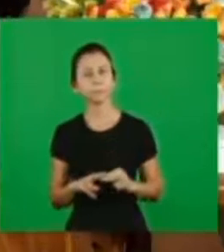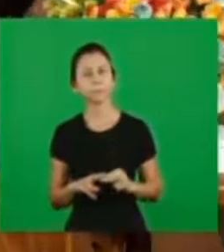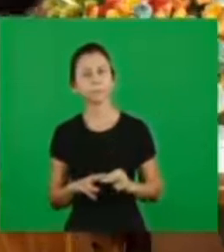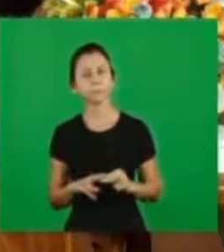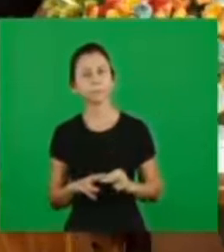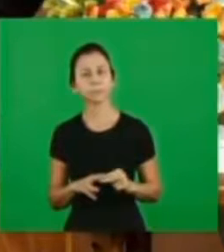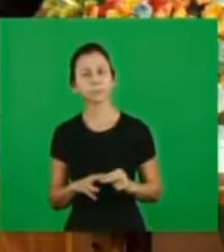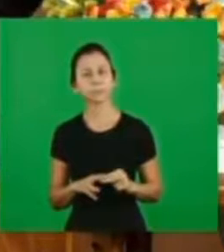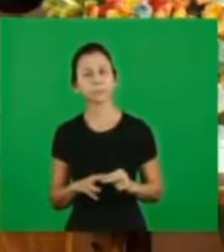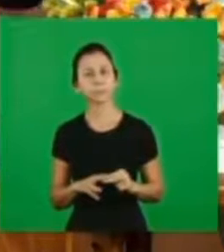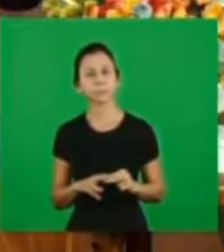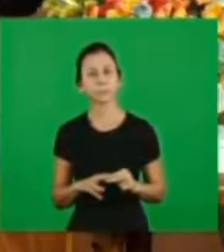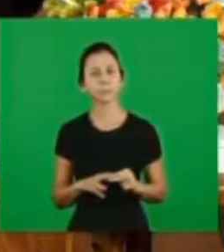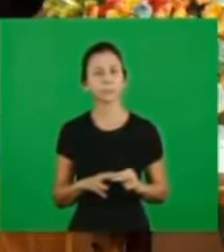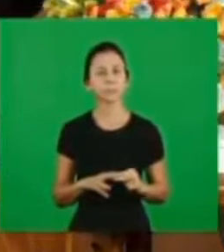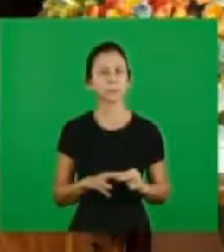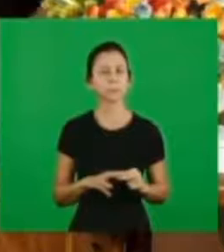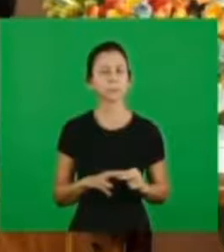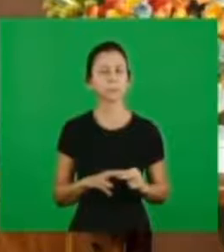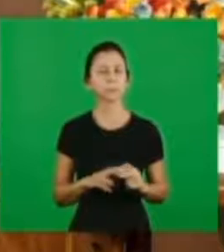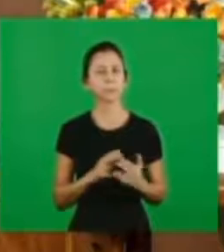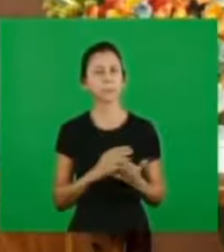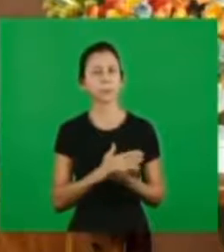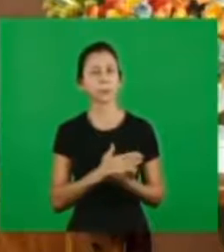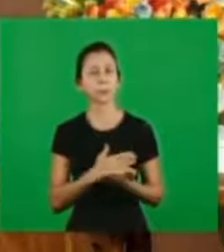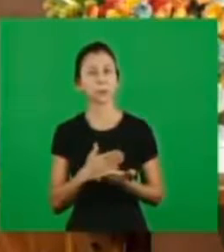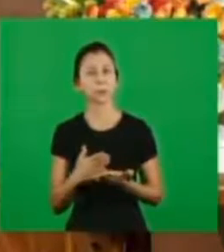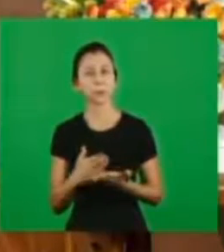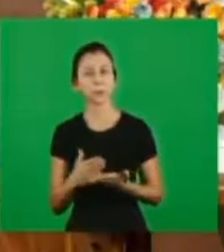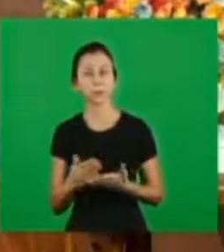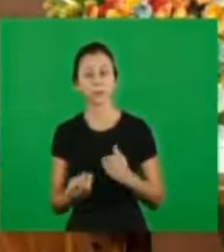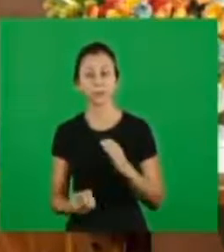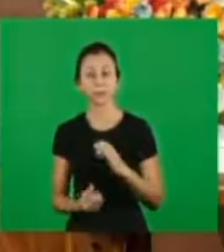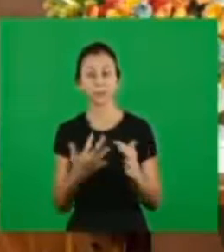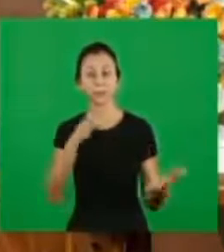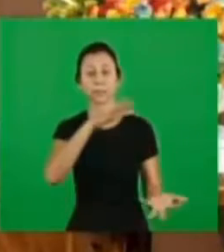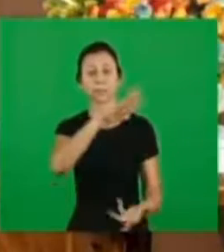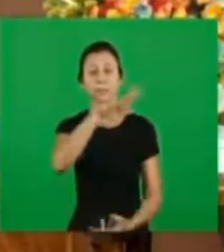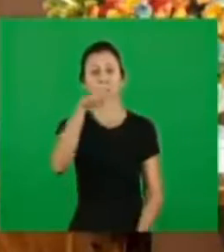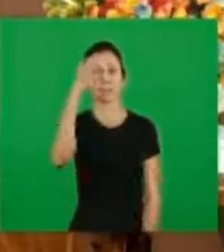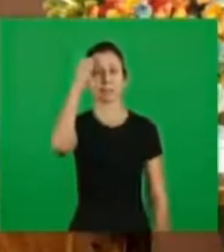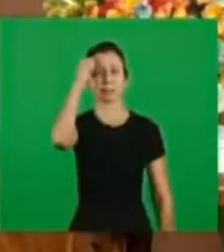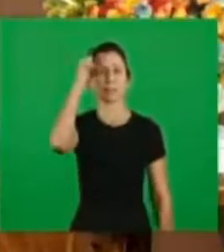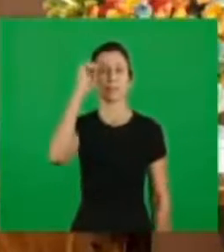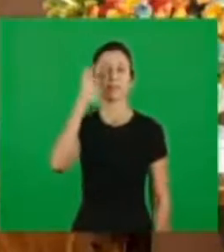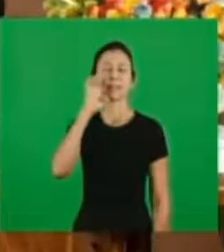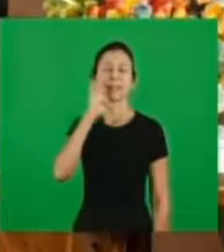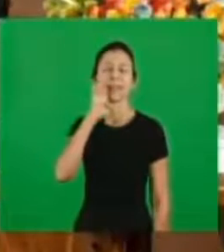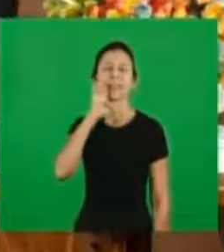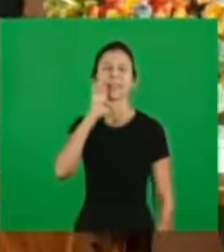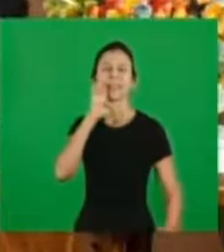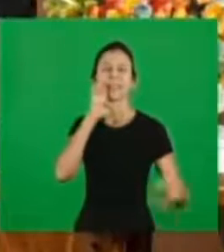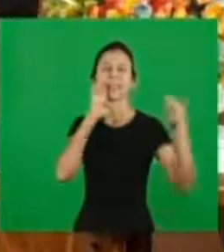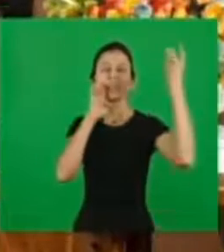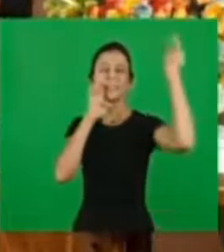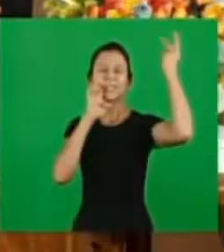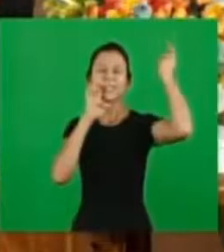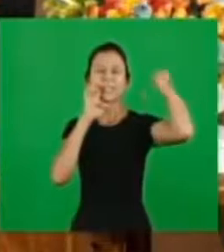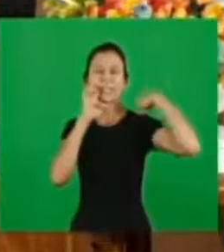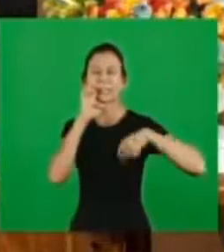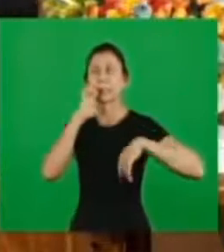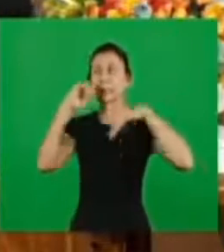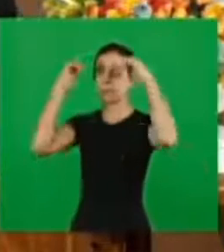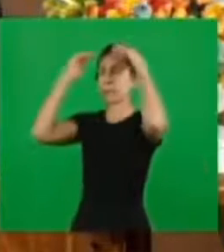presence of God. So the letter speaks of the first days of the creation when Adam and Eve, they